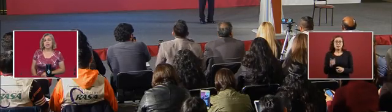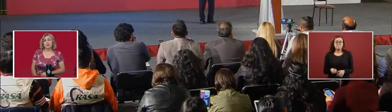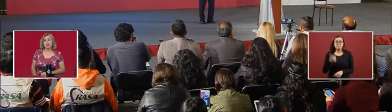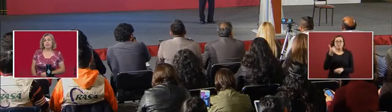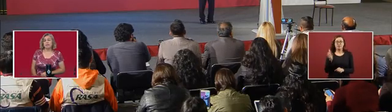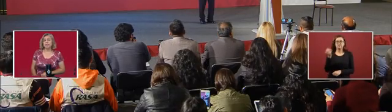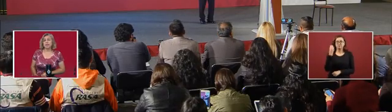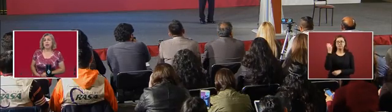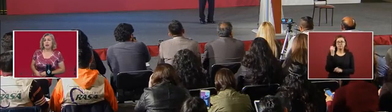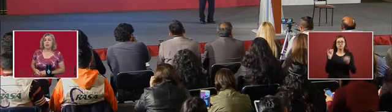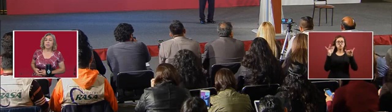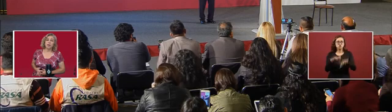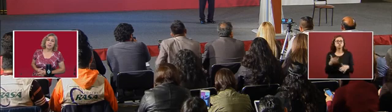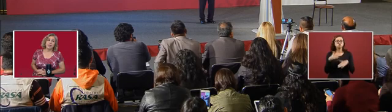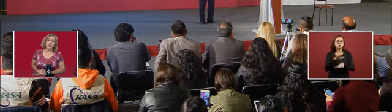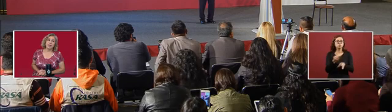institutions?